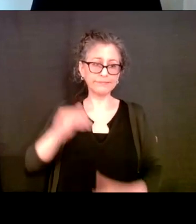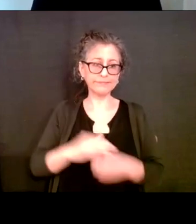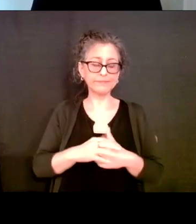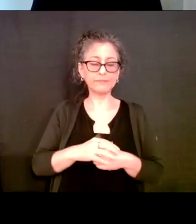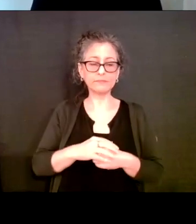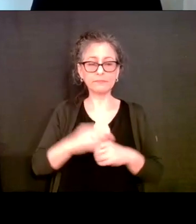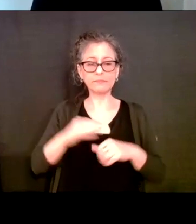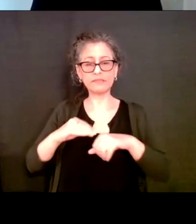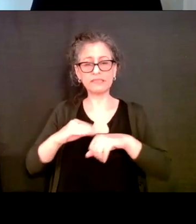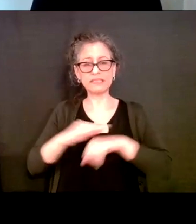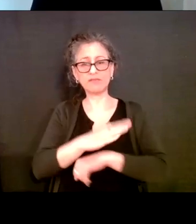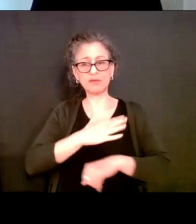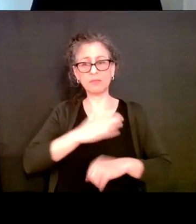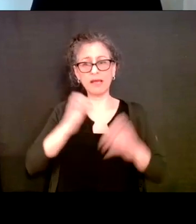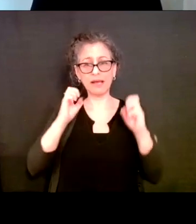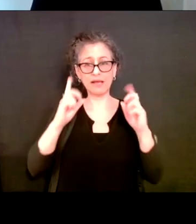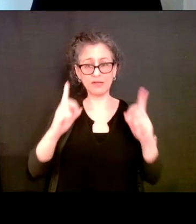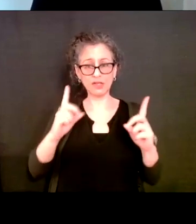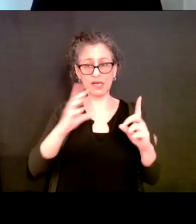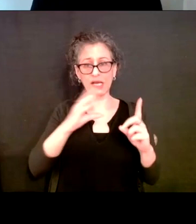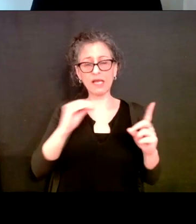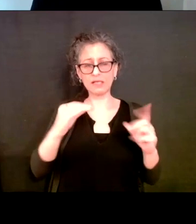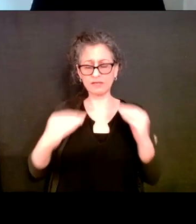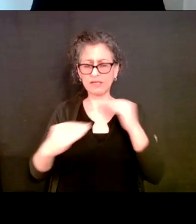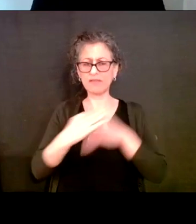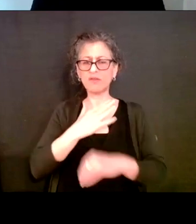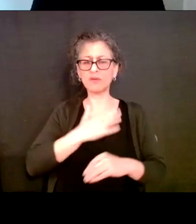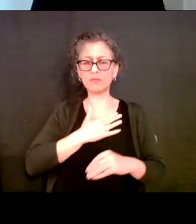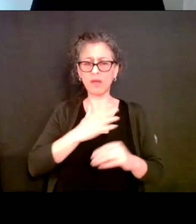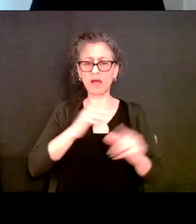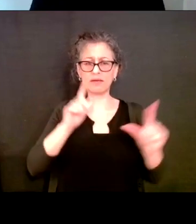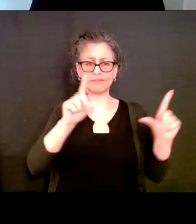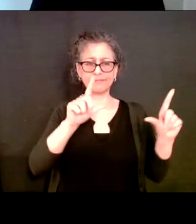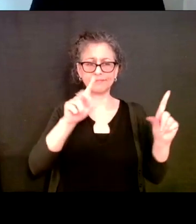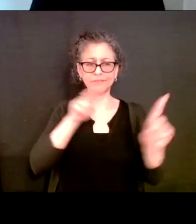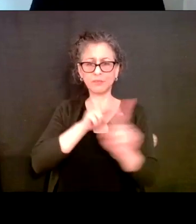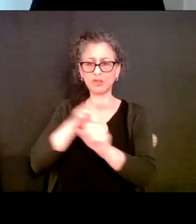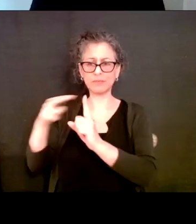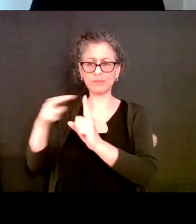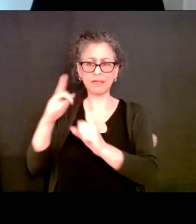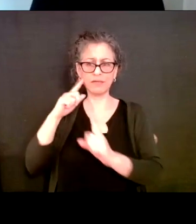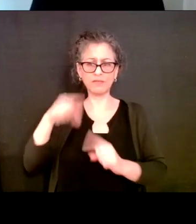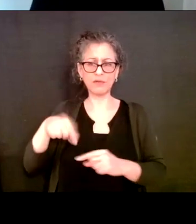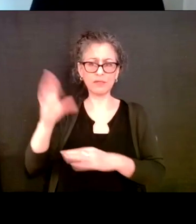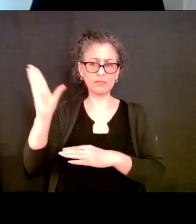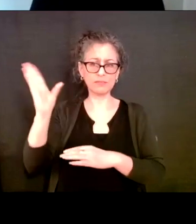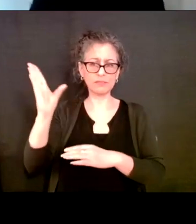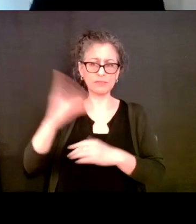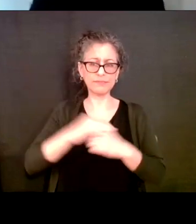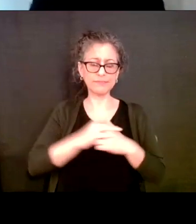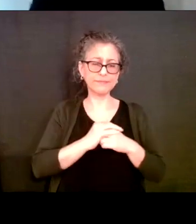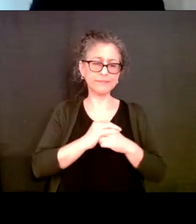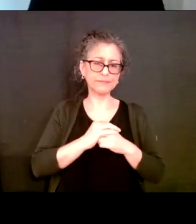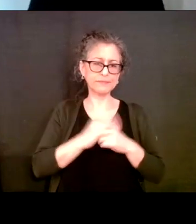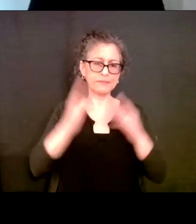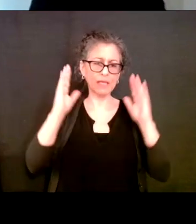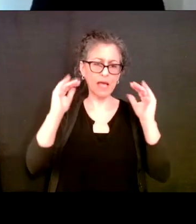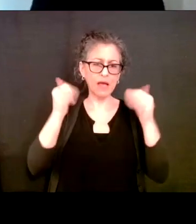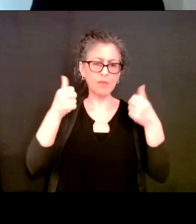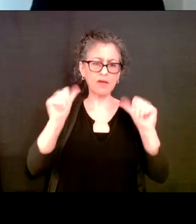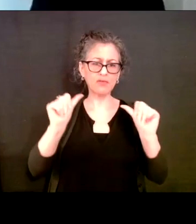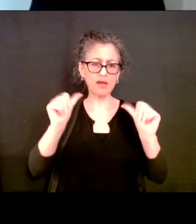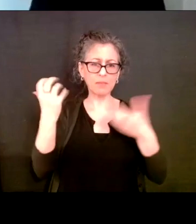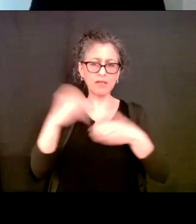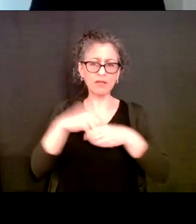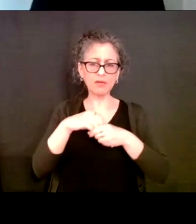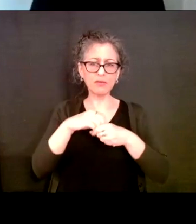my education and certainly influences my lens in this presentation. I hope, though, that I tried to be as inclusive